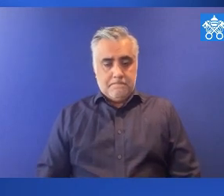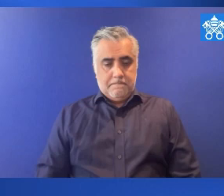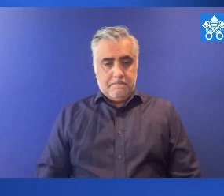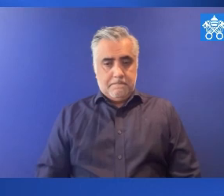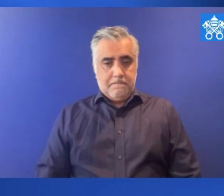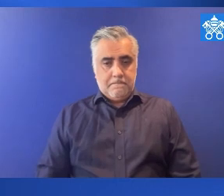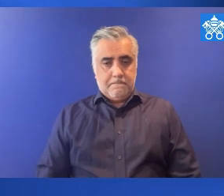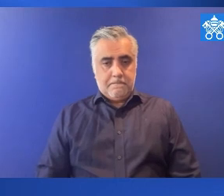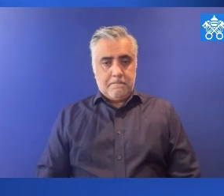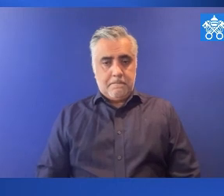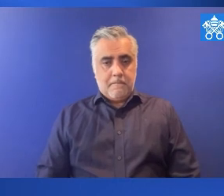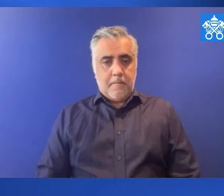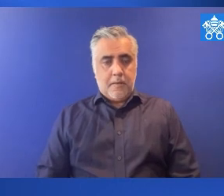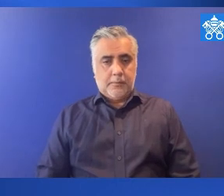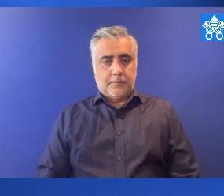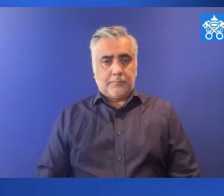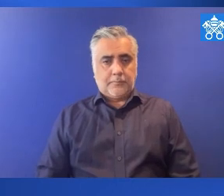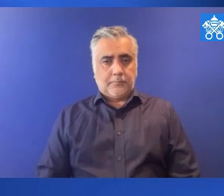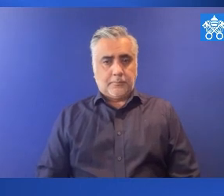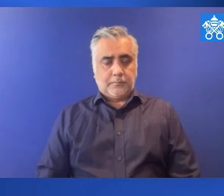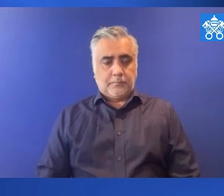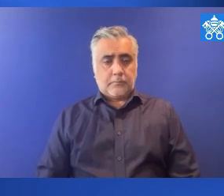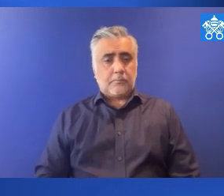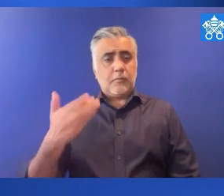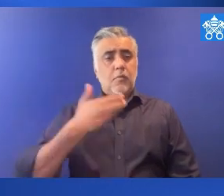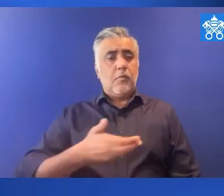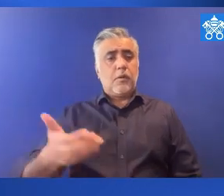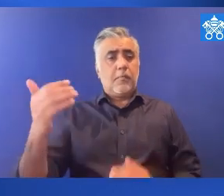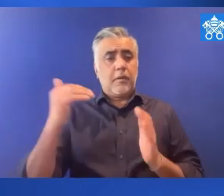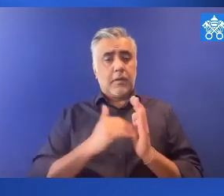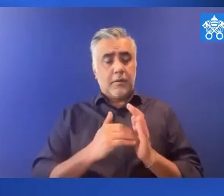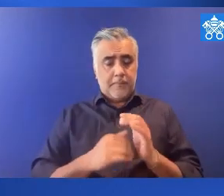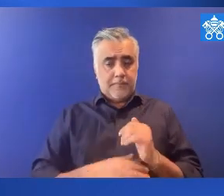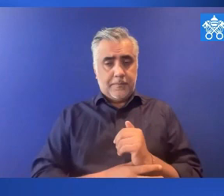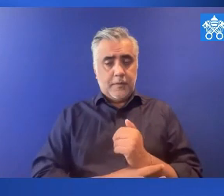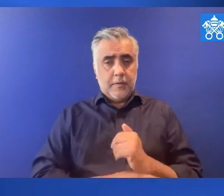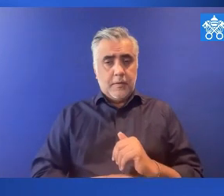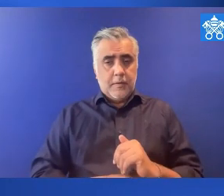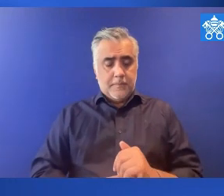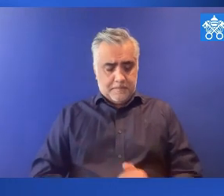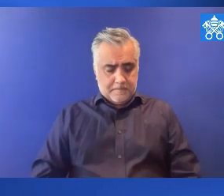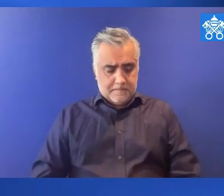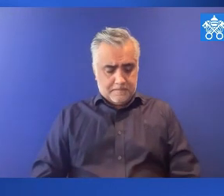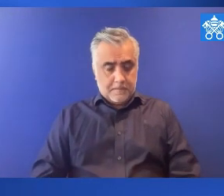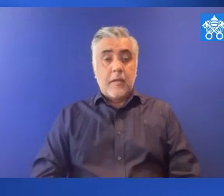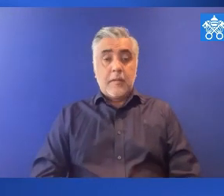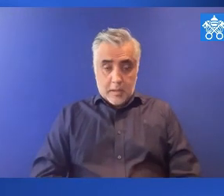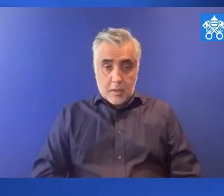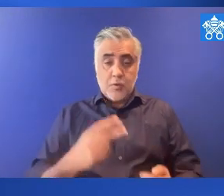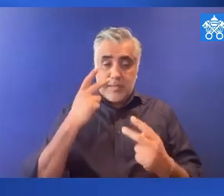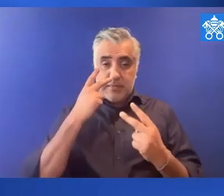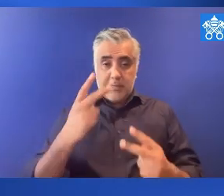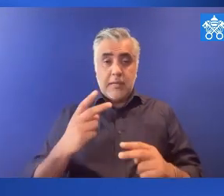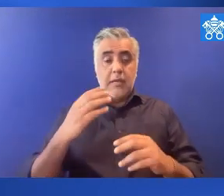other social media channels, on shortwave radio, there's some radio stations. Welcome. If you are watching us on